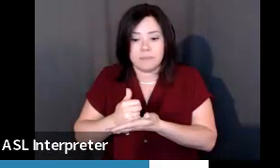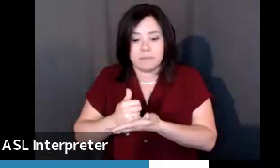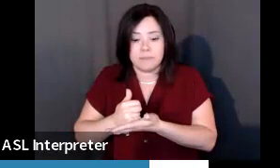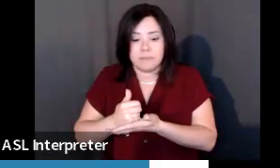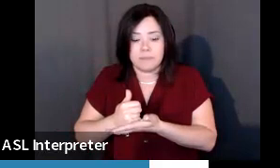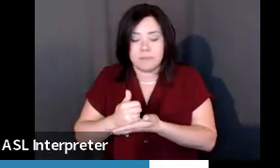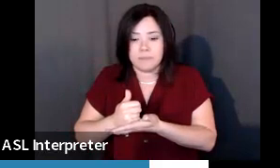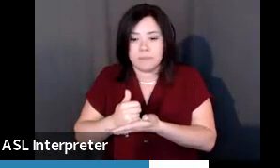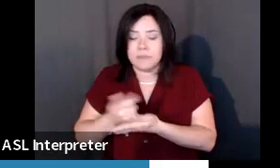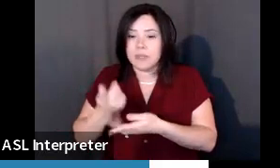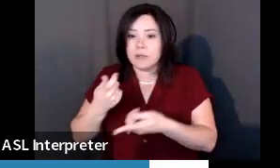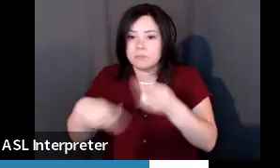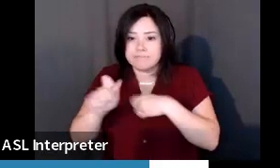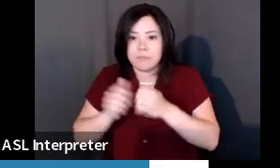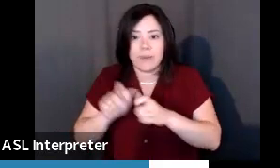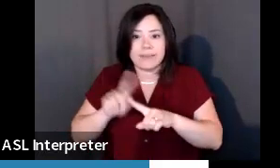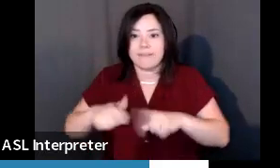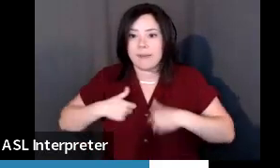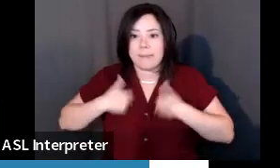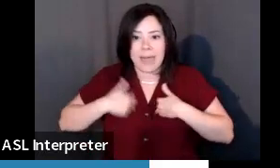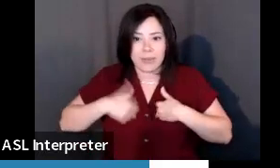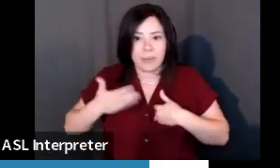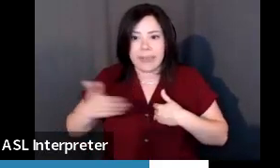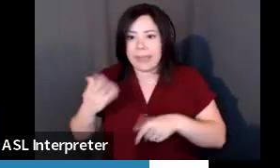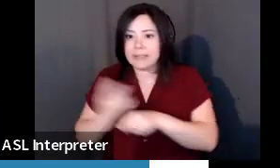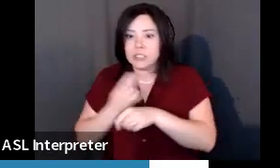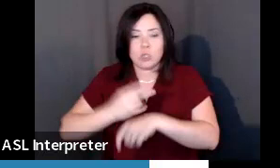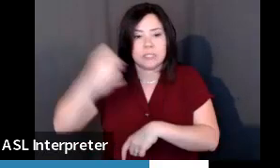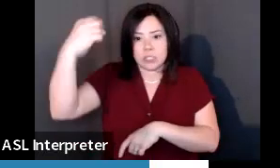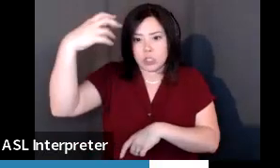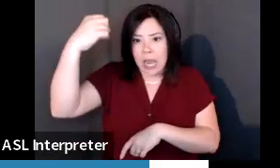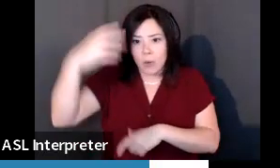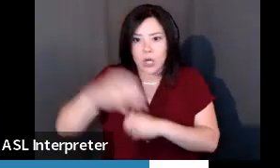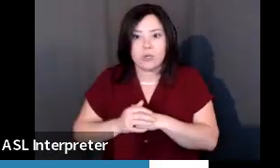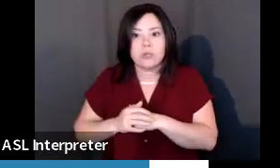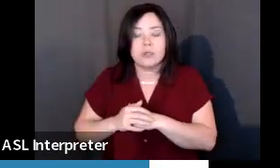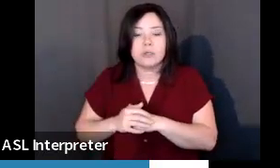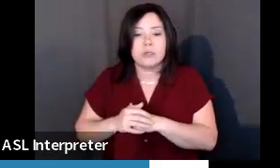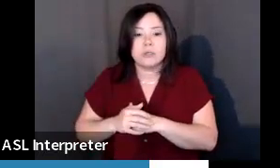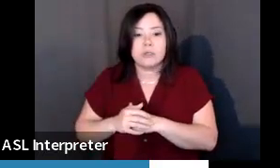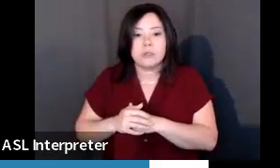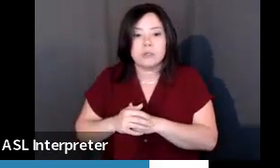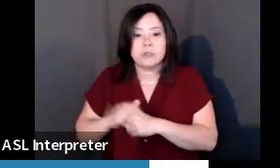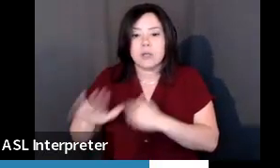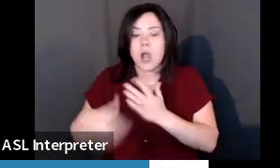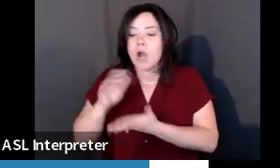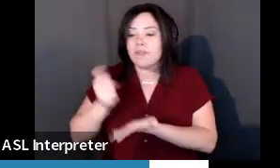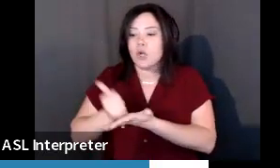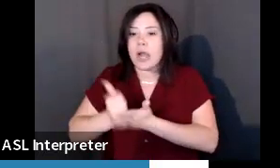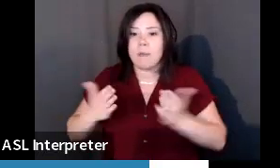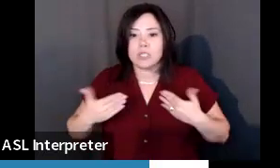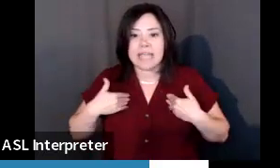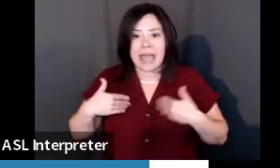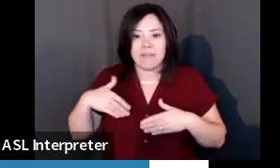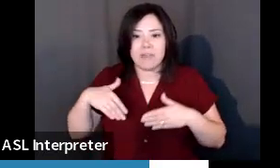to different bathroom things and using the shower, it's all of her helpers wear these shower slides so that